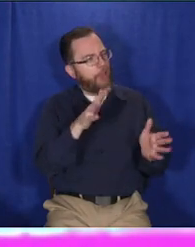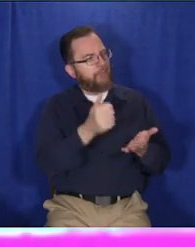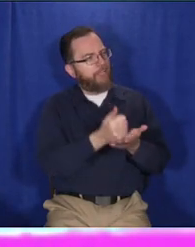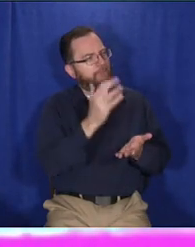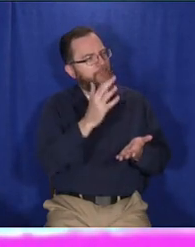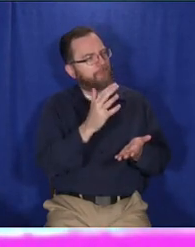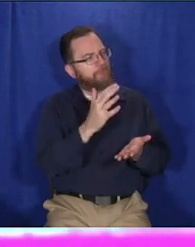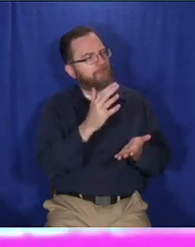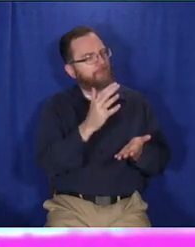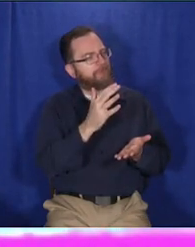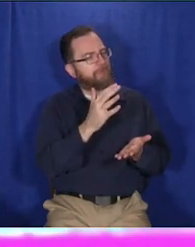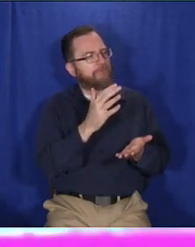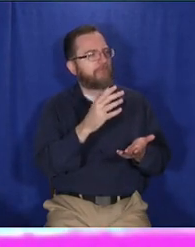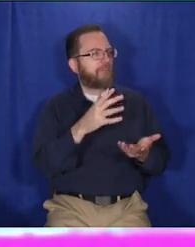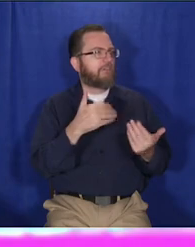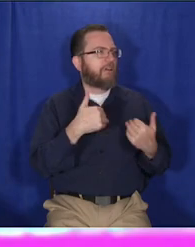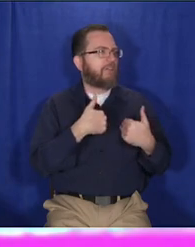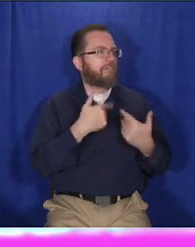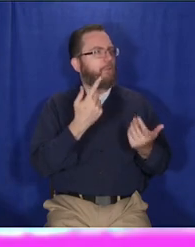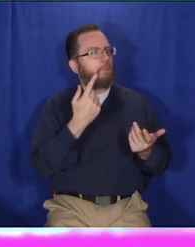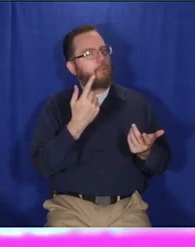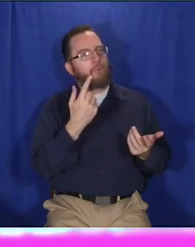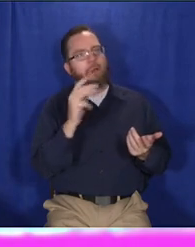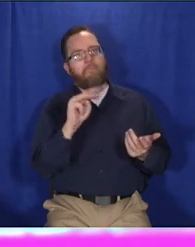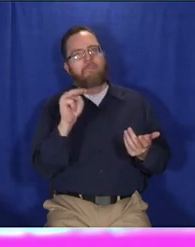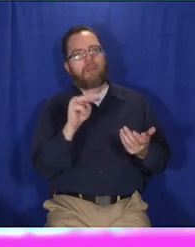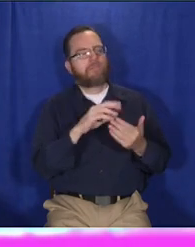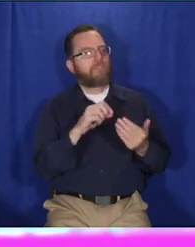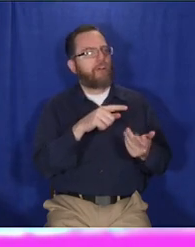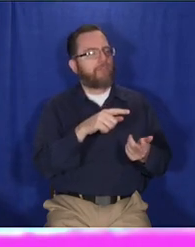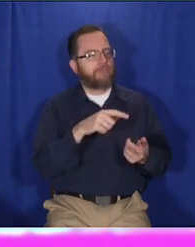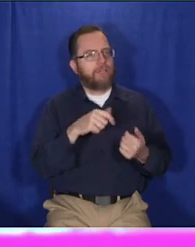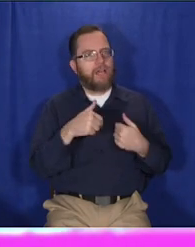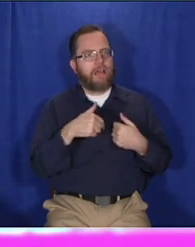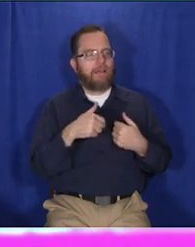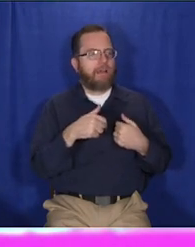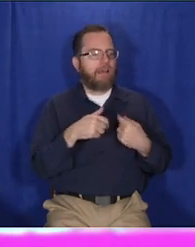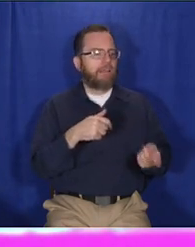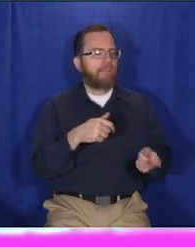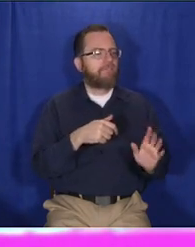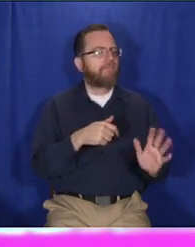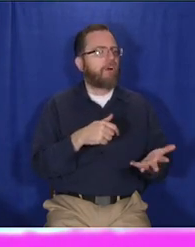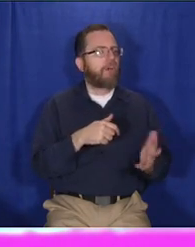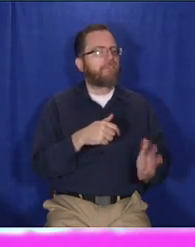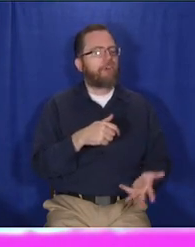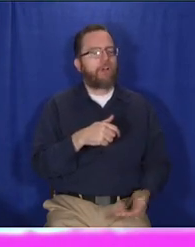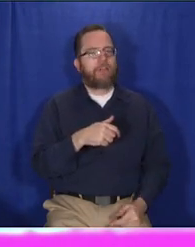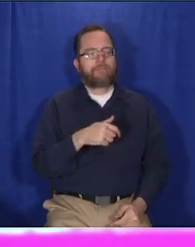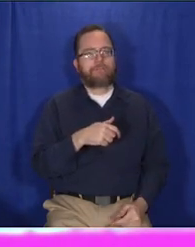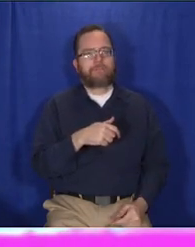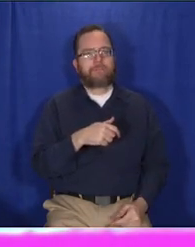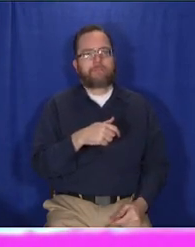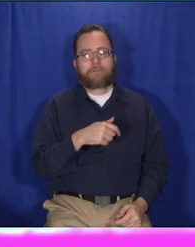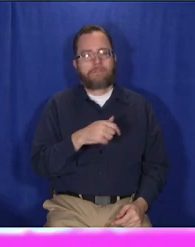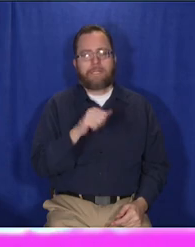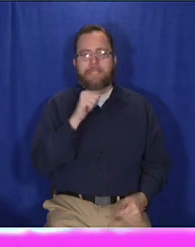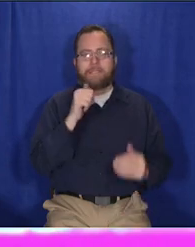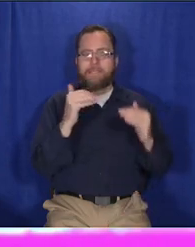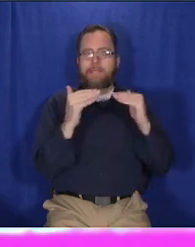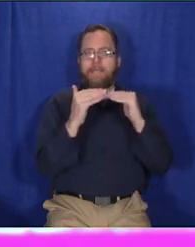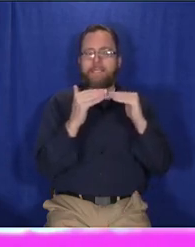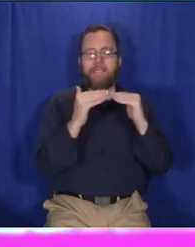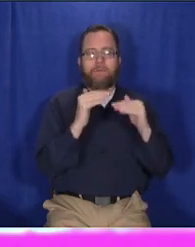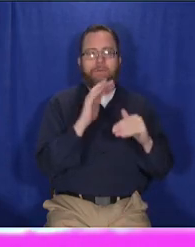And Paul says what God promises is that he will supply your needs according to, commensurate